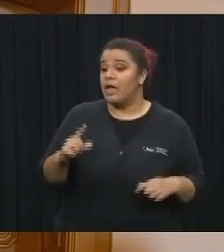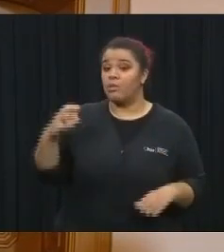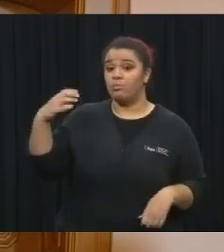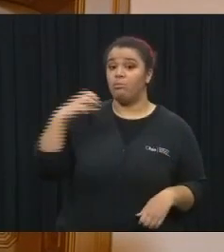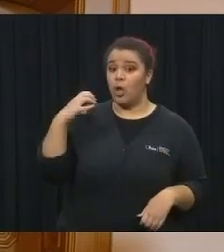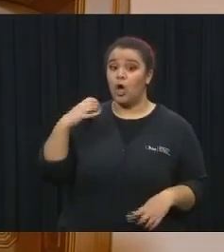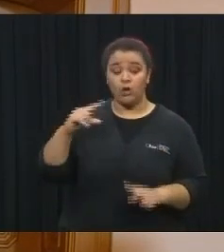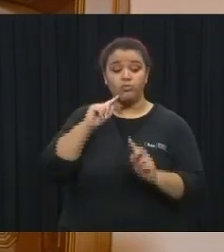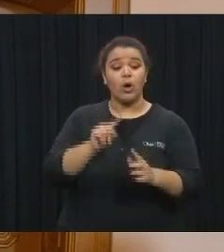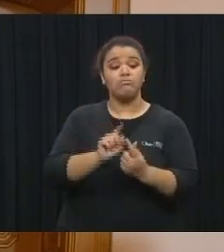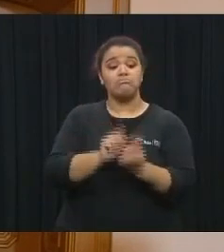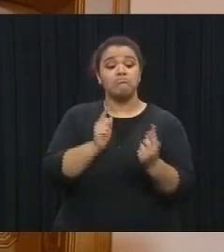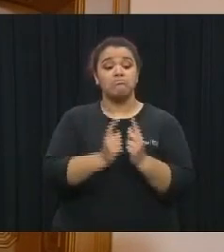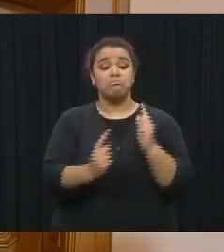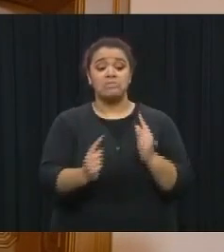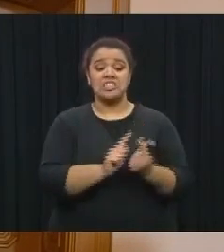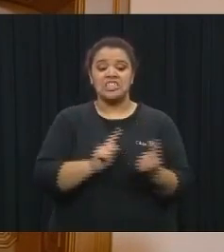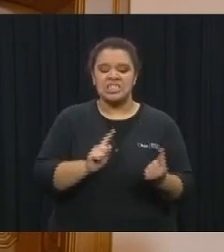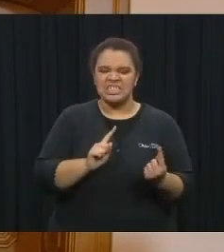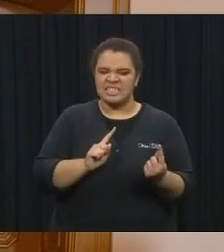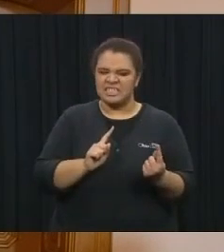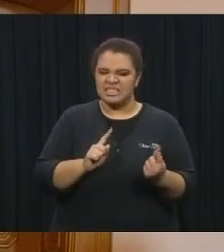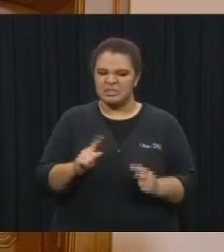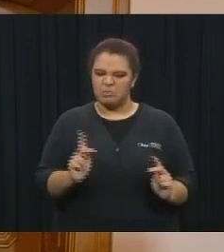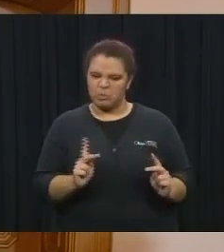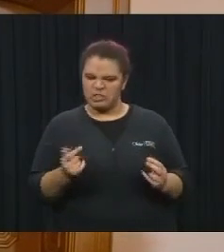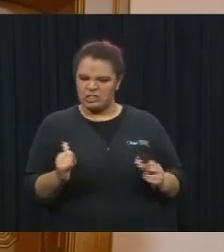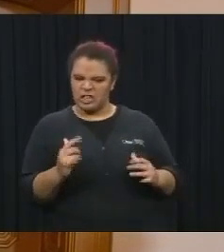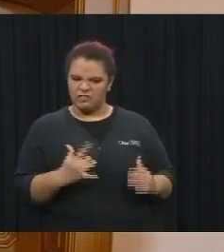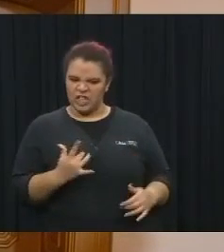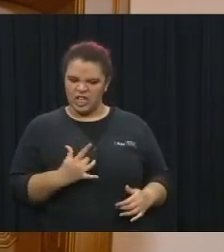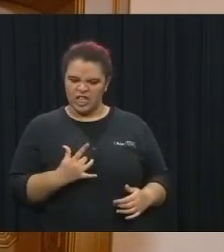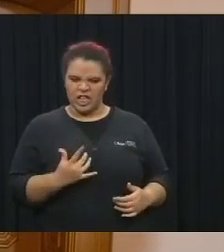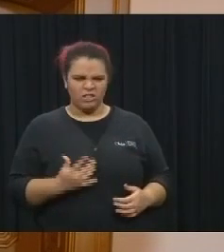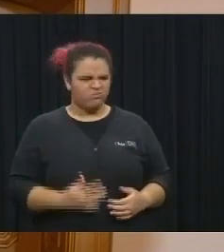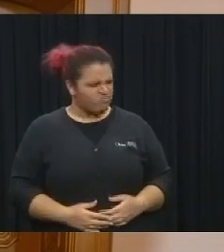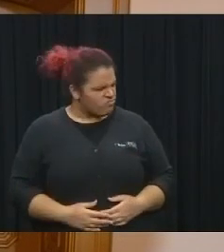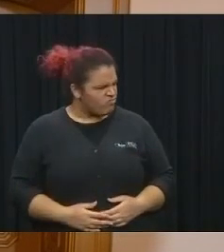distance, they still feel that why is it direct if